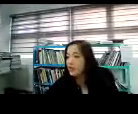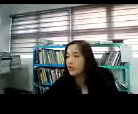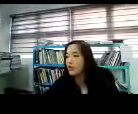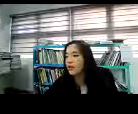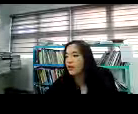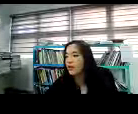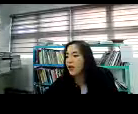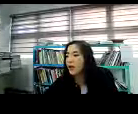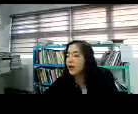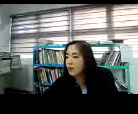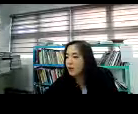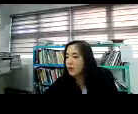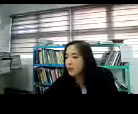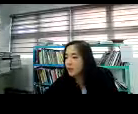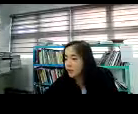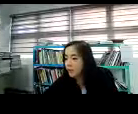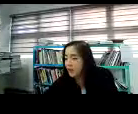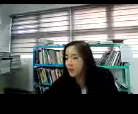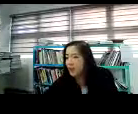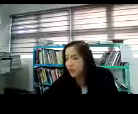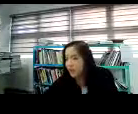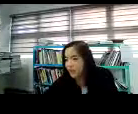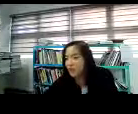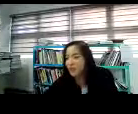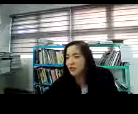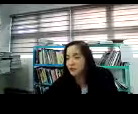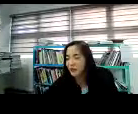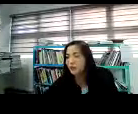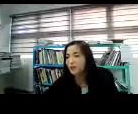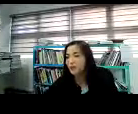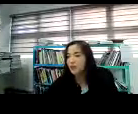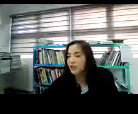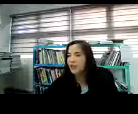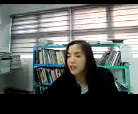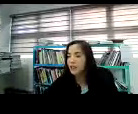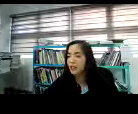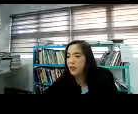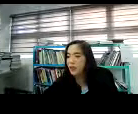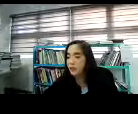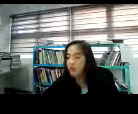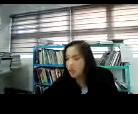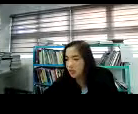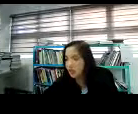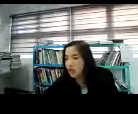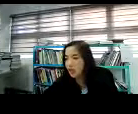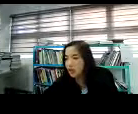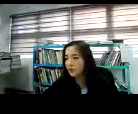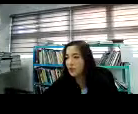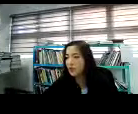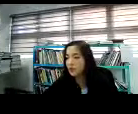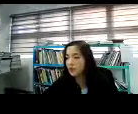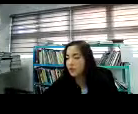SEI. Hindi po namin maibibigay sa inyo yung material. Ano po? So, ang pwede lang po namin ibigay sa inyo are